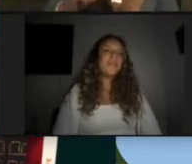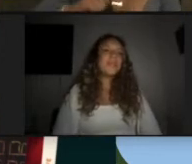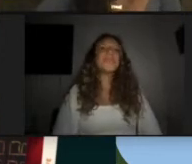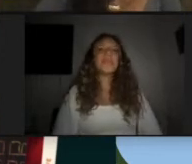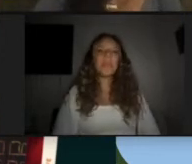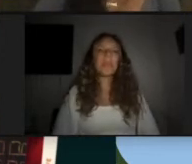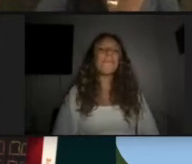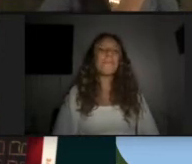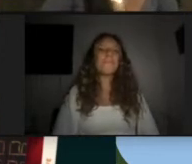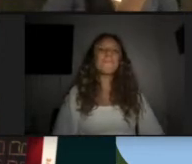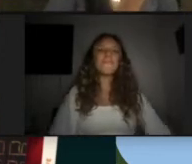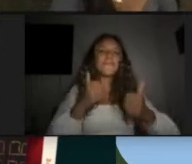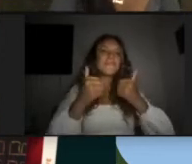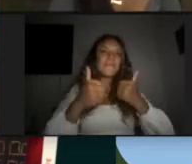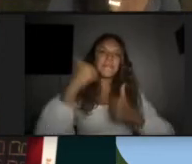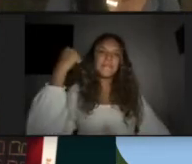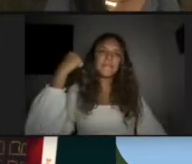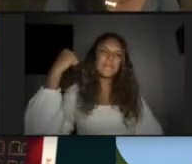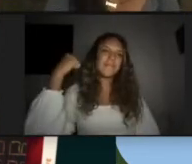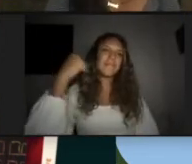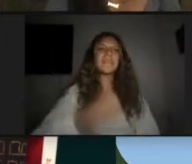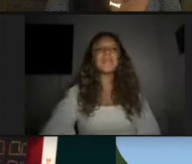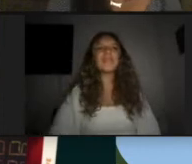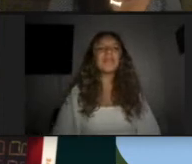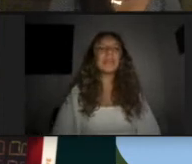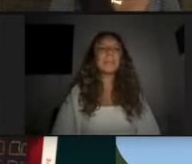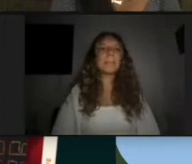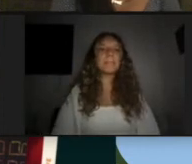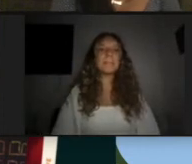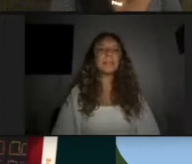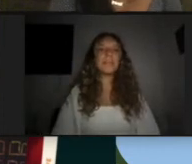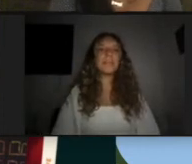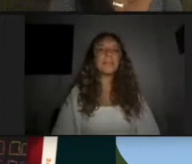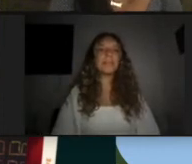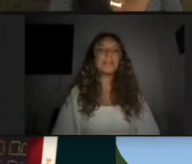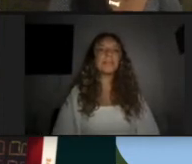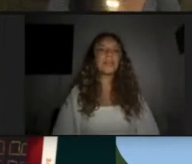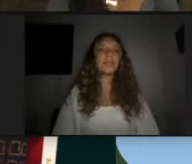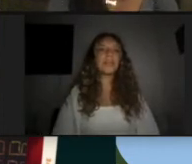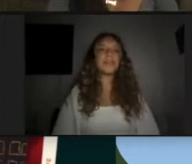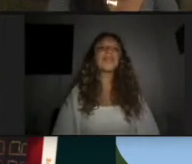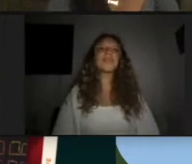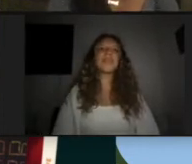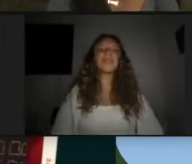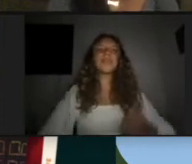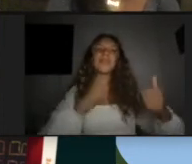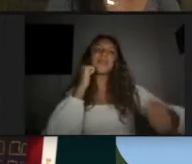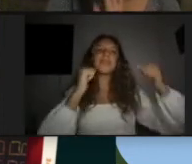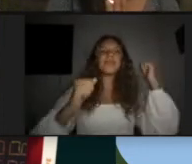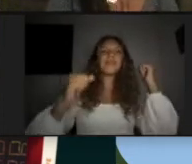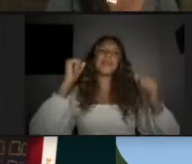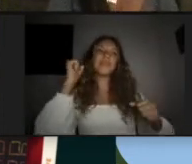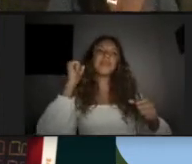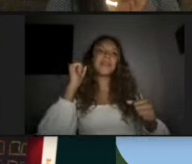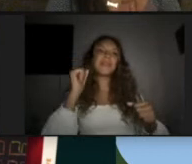almost there our last meeting is june 11th at 3 30 on zoom let's get the summer break started together a